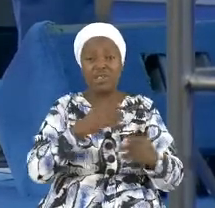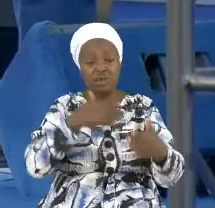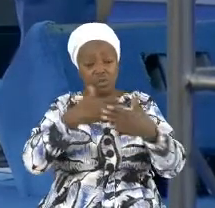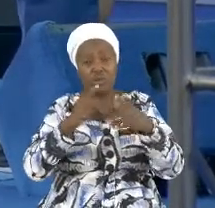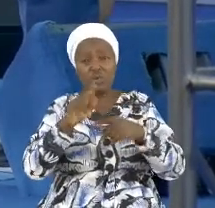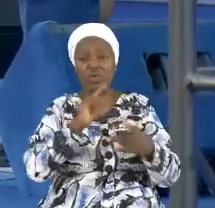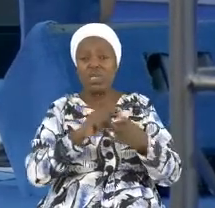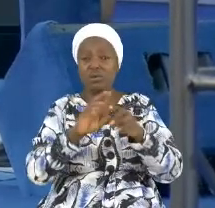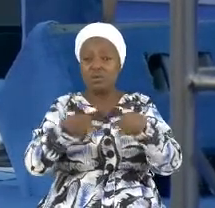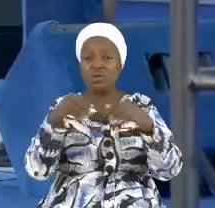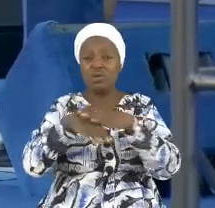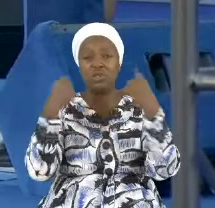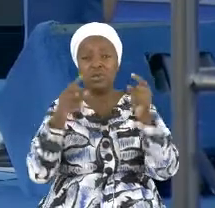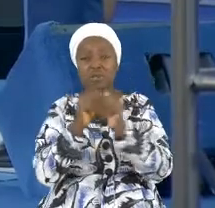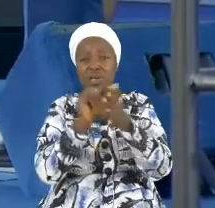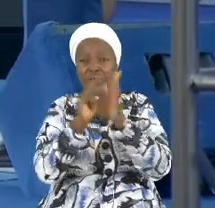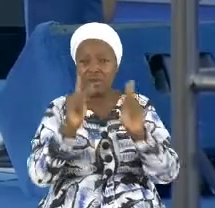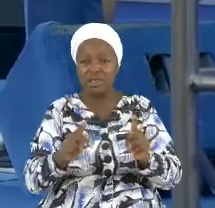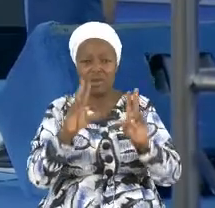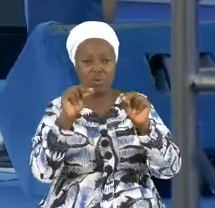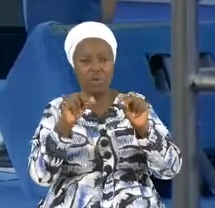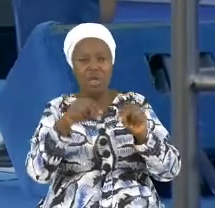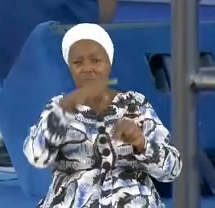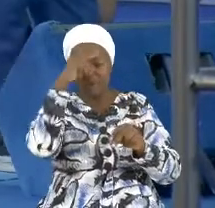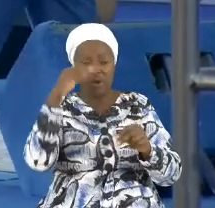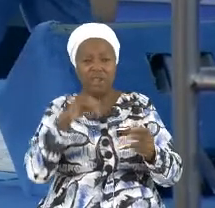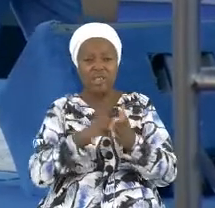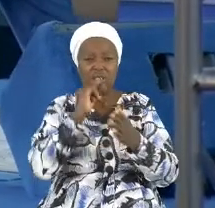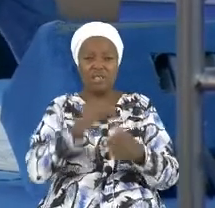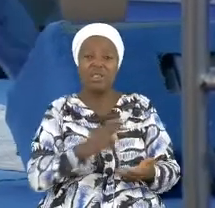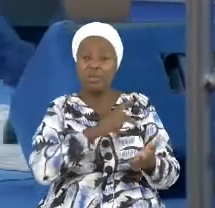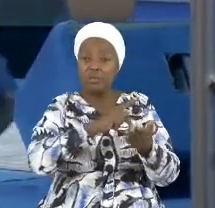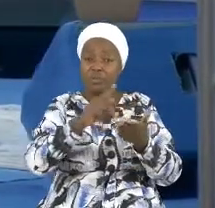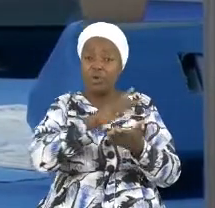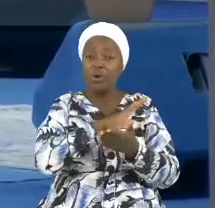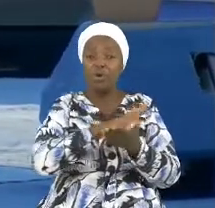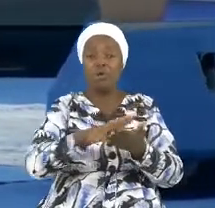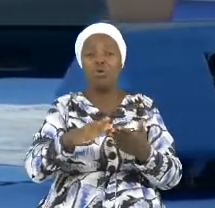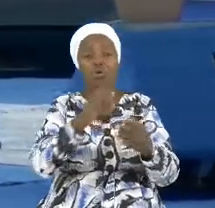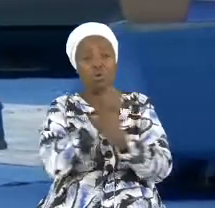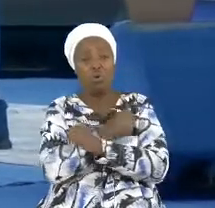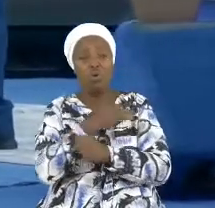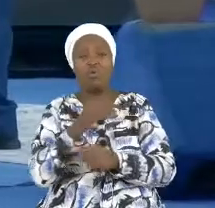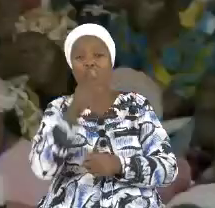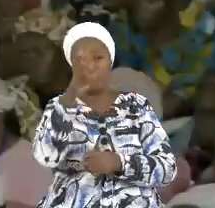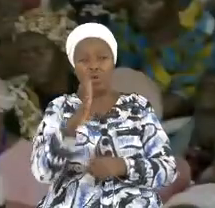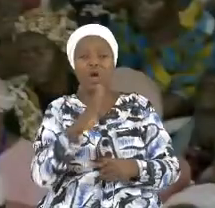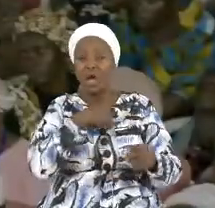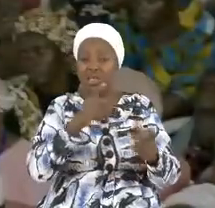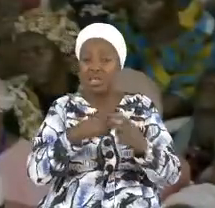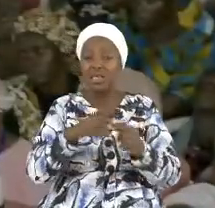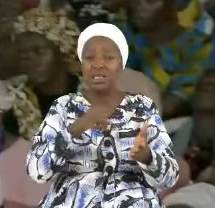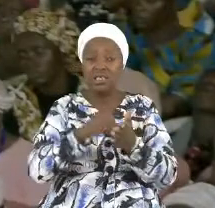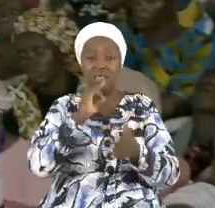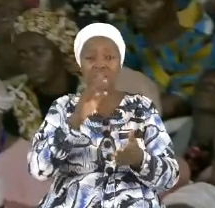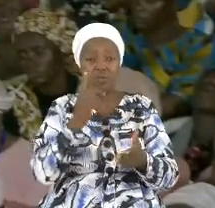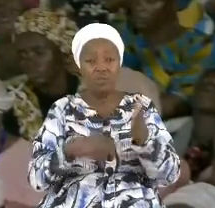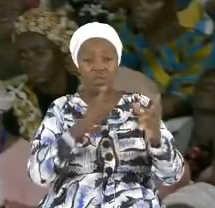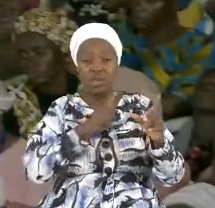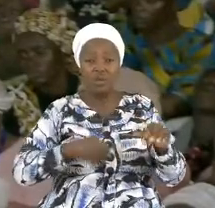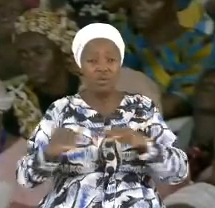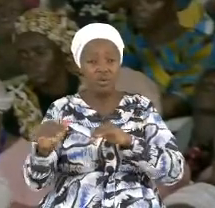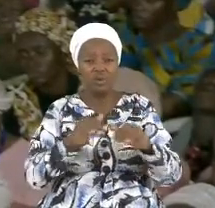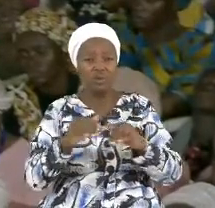of God with fervency. That's what the Lord does when we're